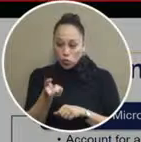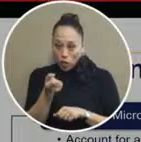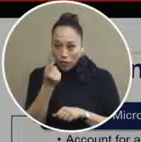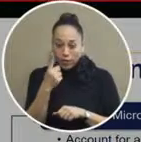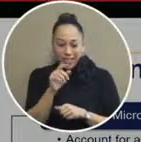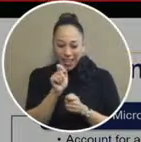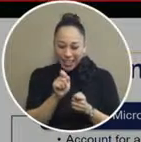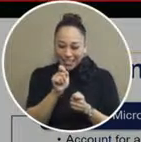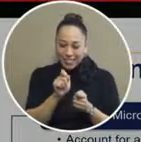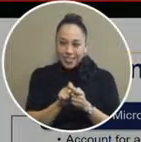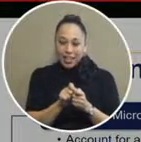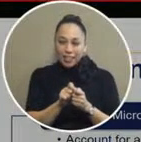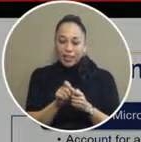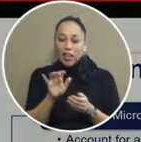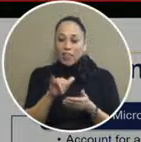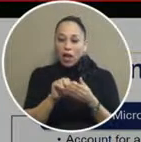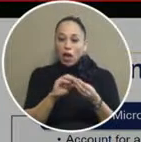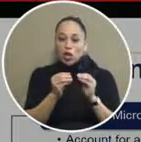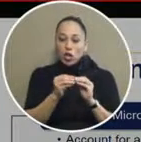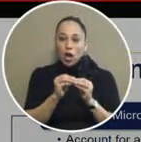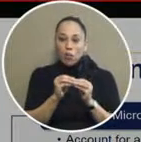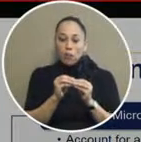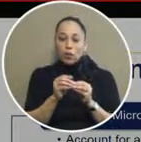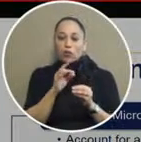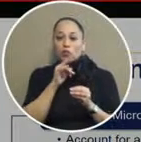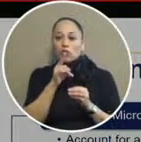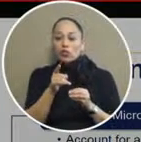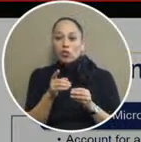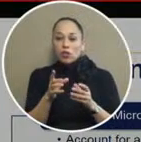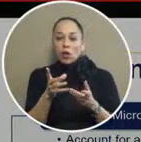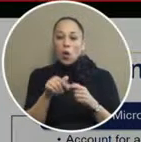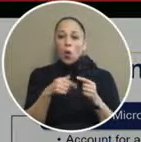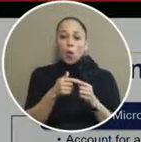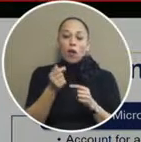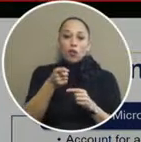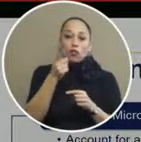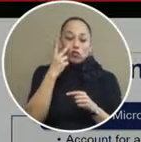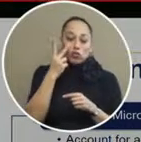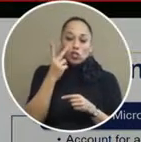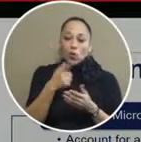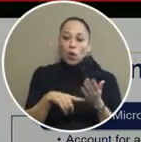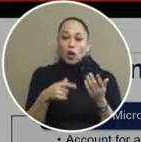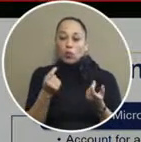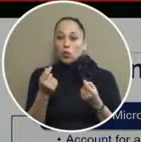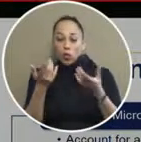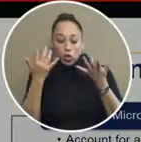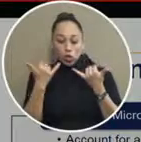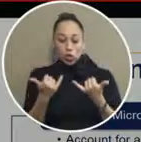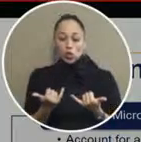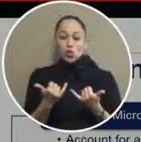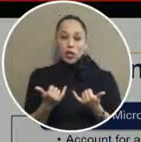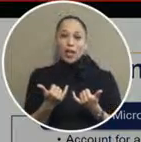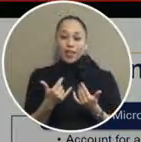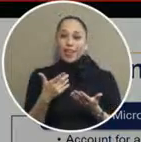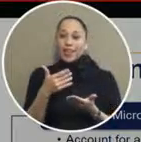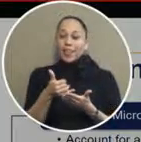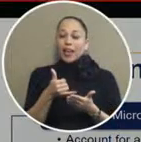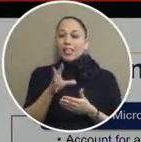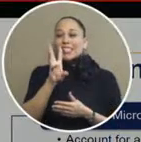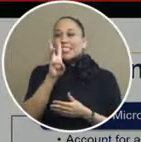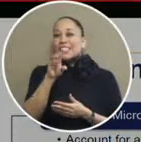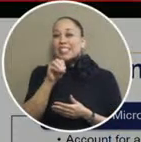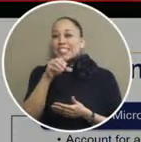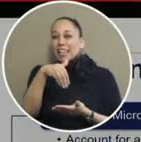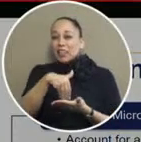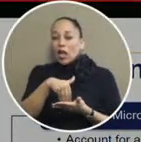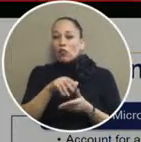understanding exactly, you know, those number of unemployment insurance claims. When you look at where we are to date, there's nearly in excess of